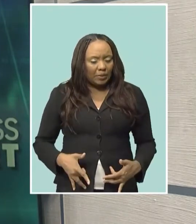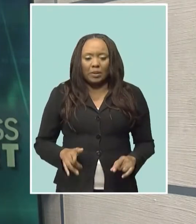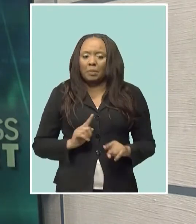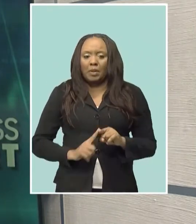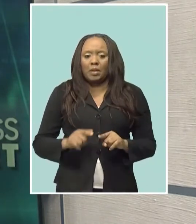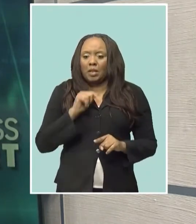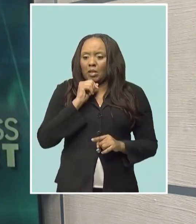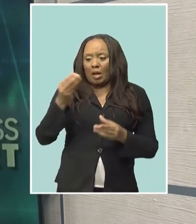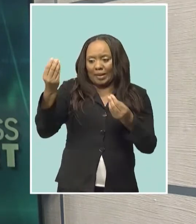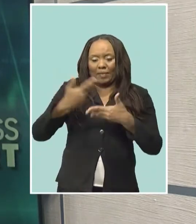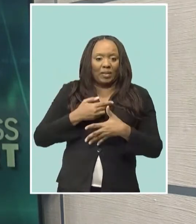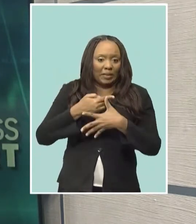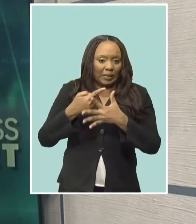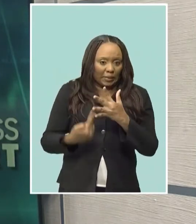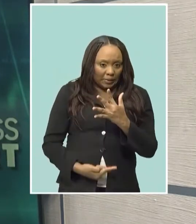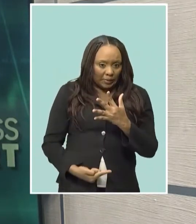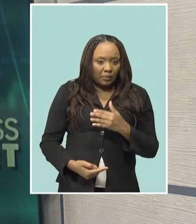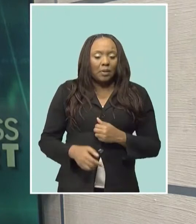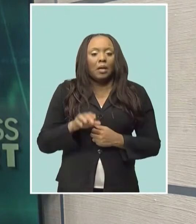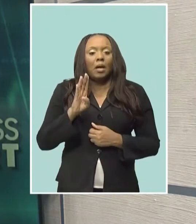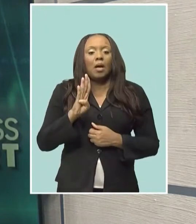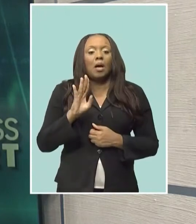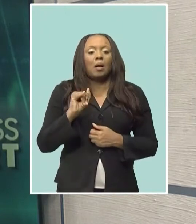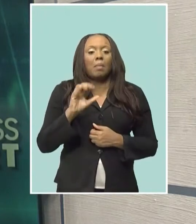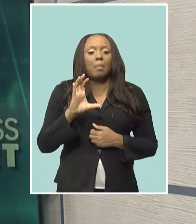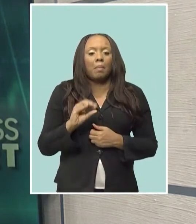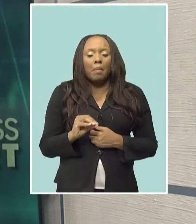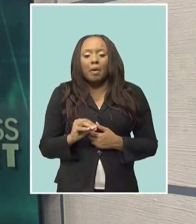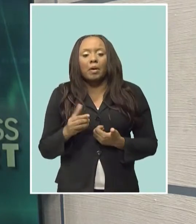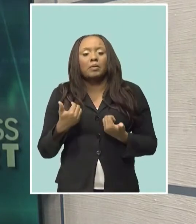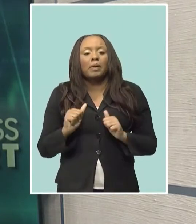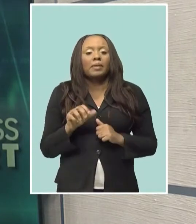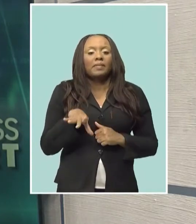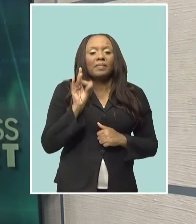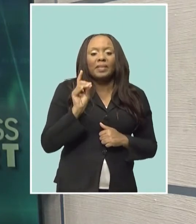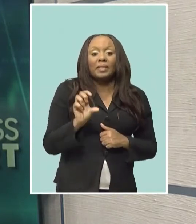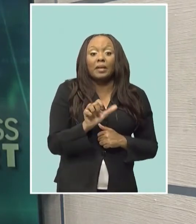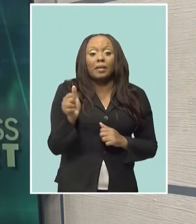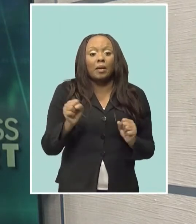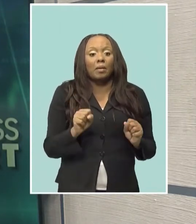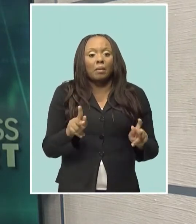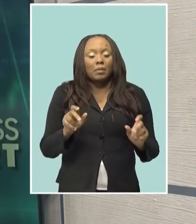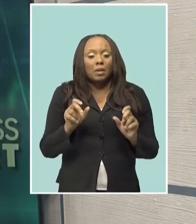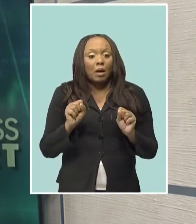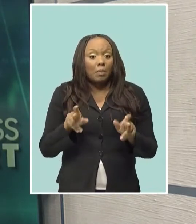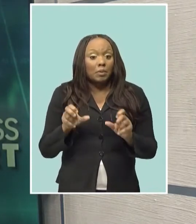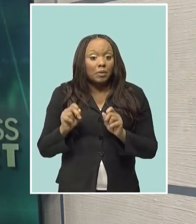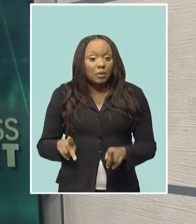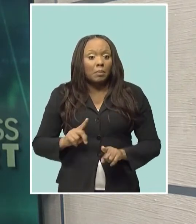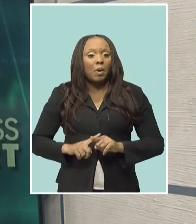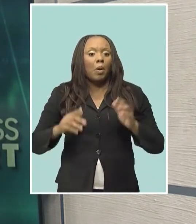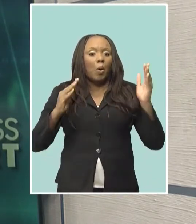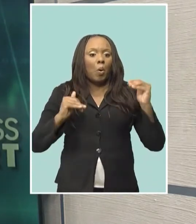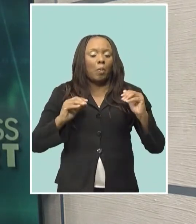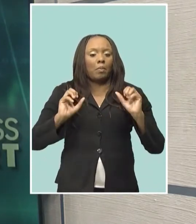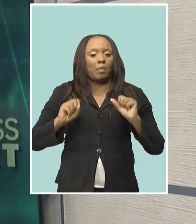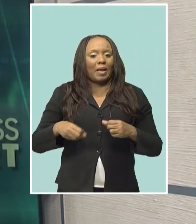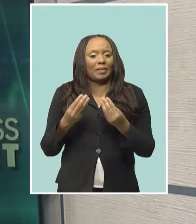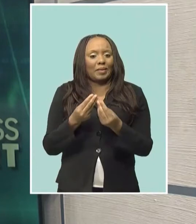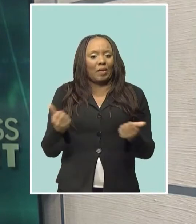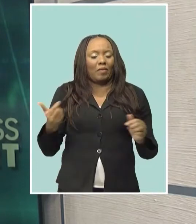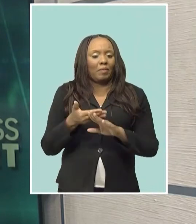Mr. Thurwell says BICO is currently exploring other opportunities that is hopeful can be put in motion before year's